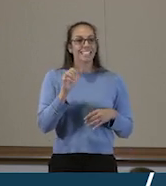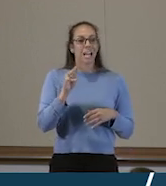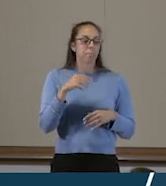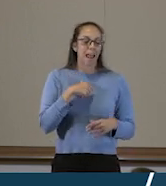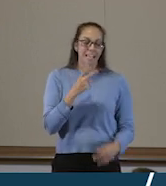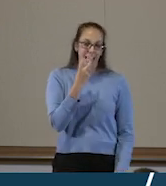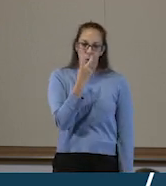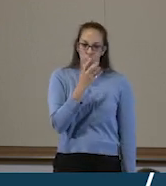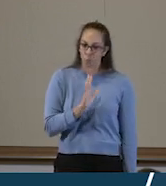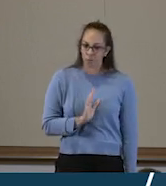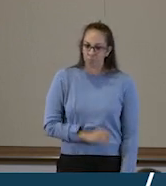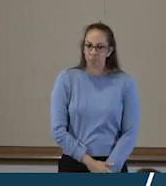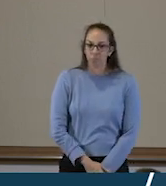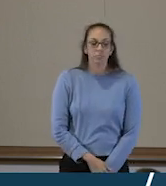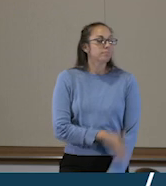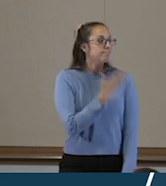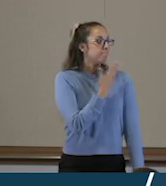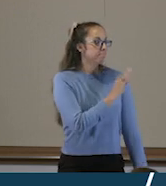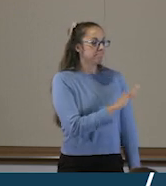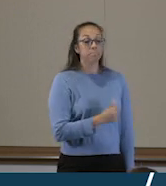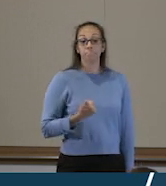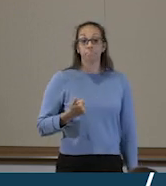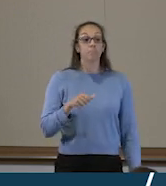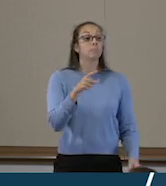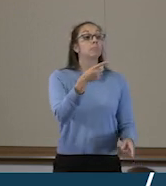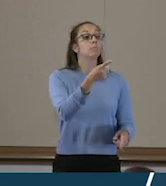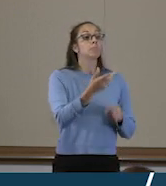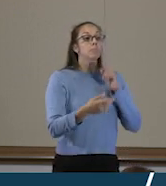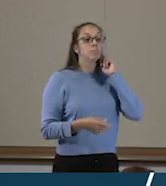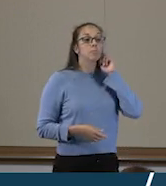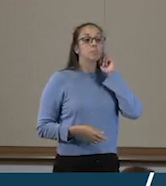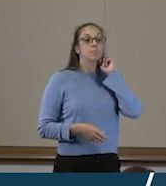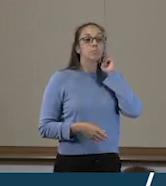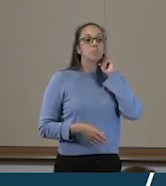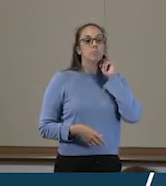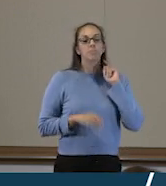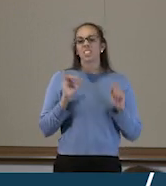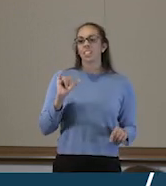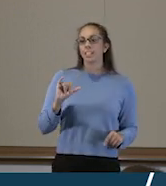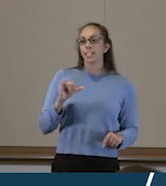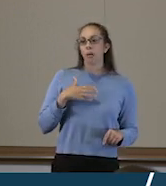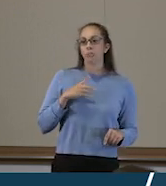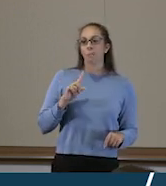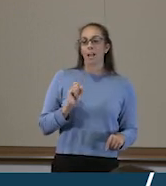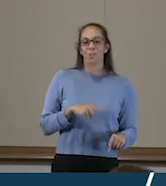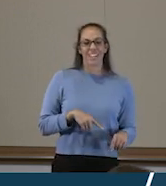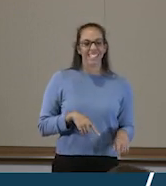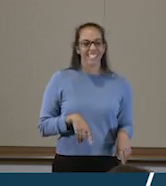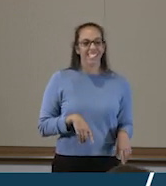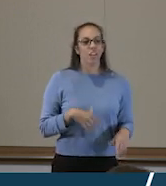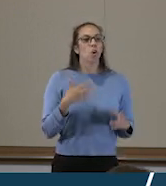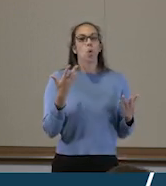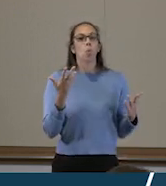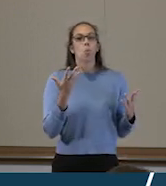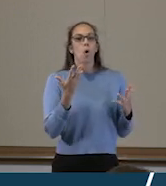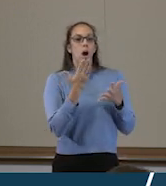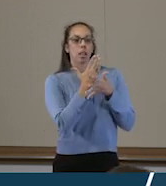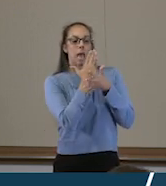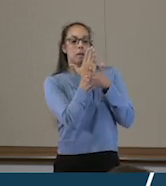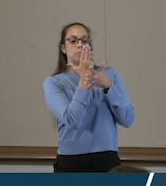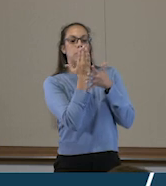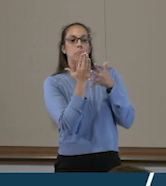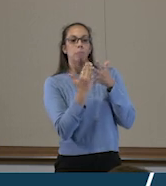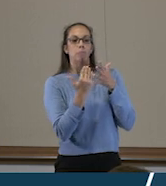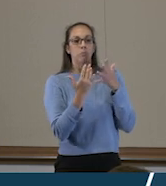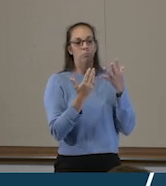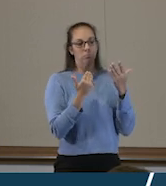so. Mm-hmm. Any other questions? That was gonna be my question, what criteria would they